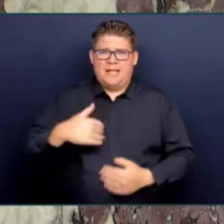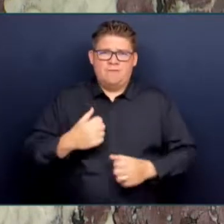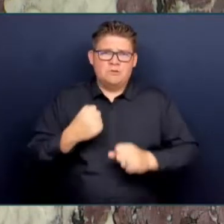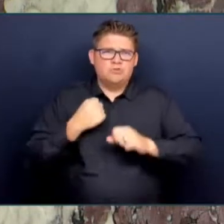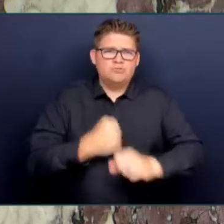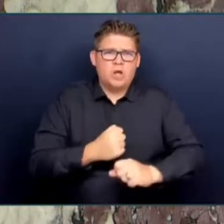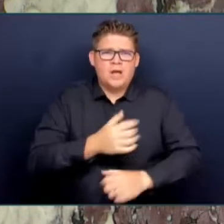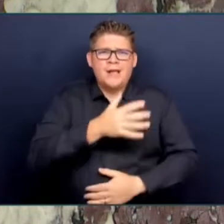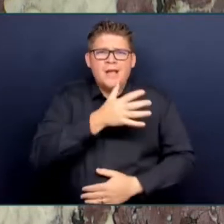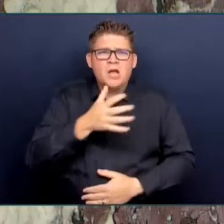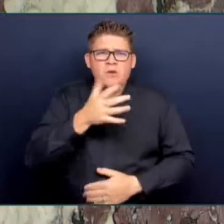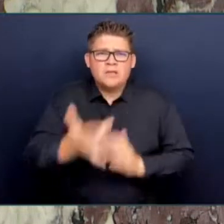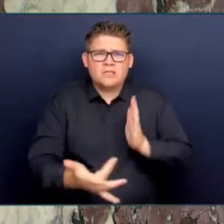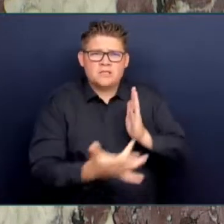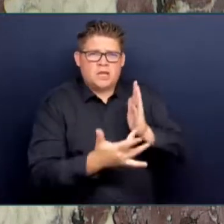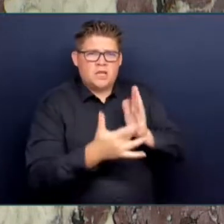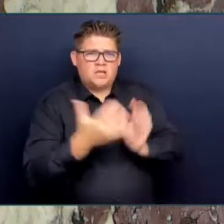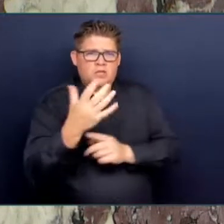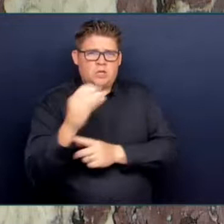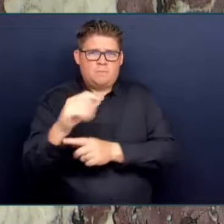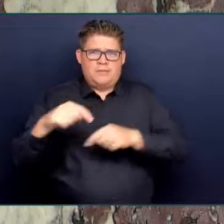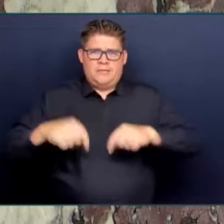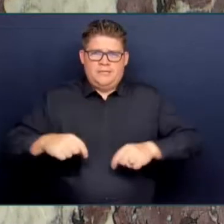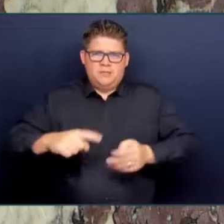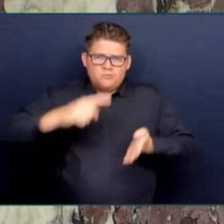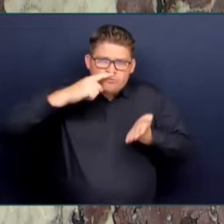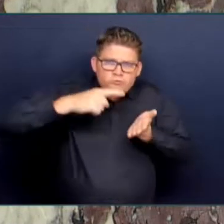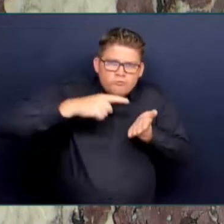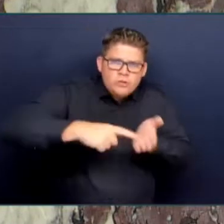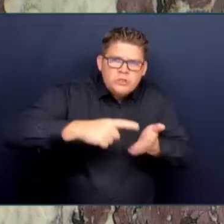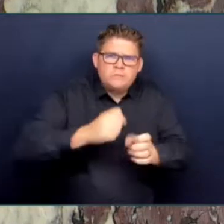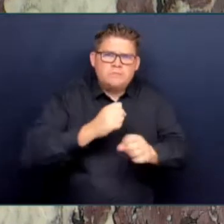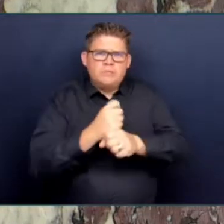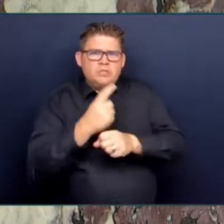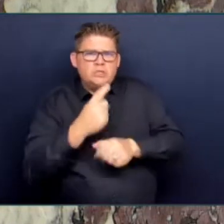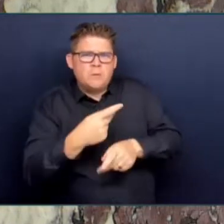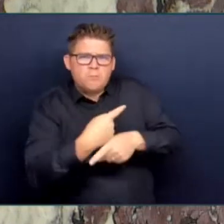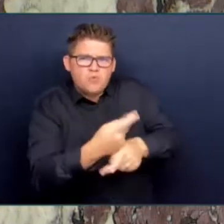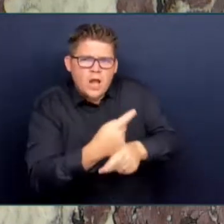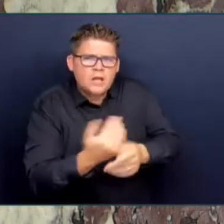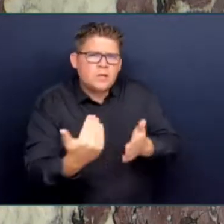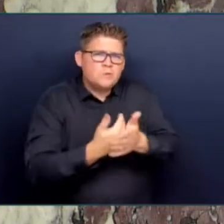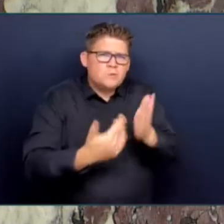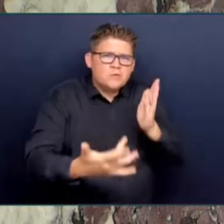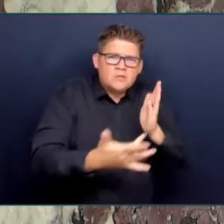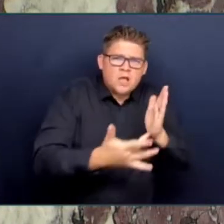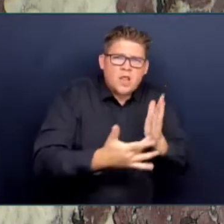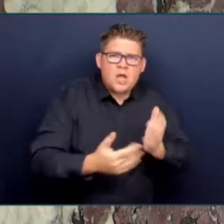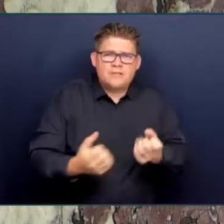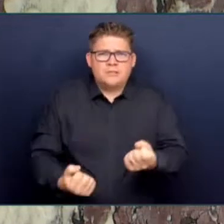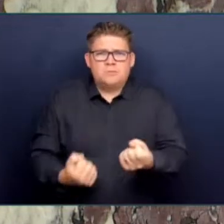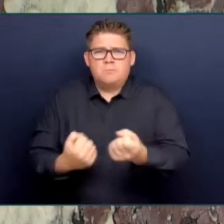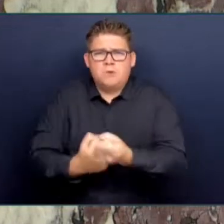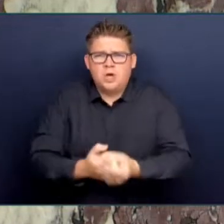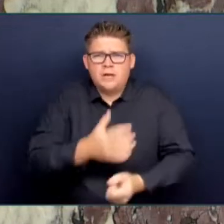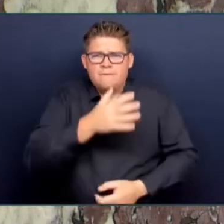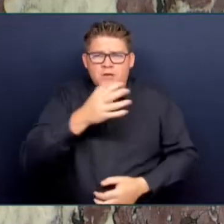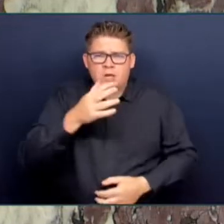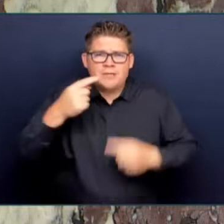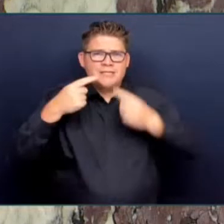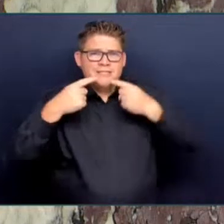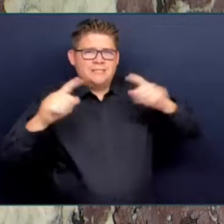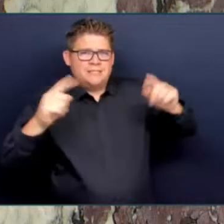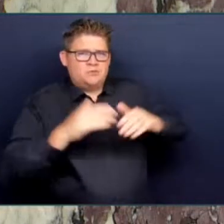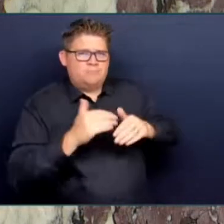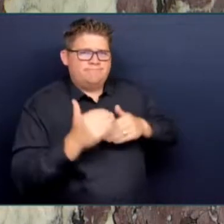and technology to help farmers be more successful and also to add more tools to the toolbox